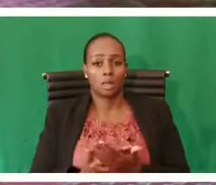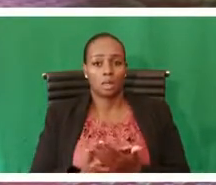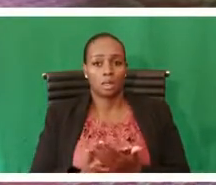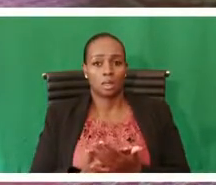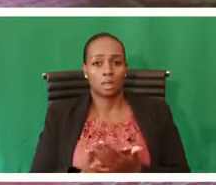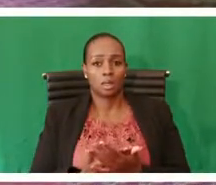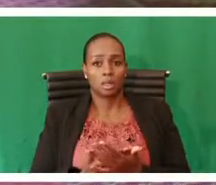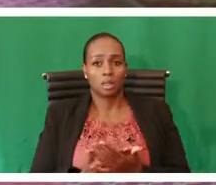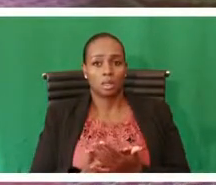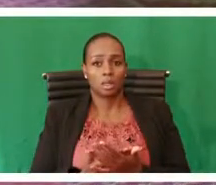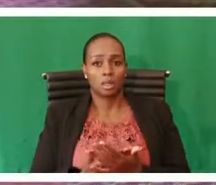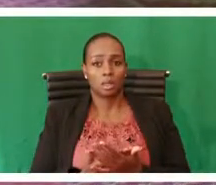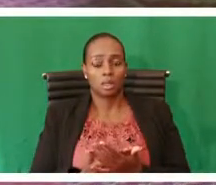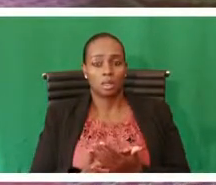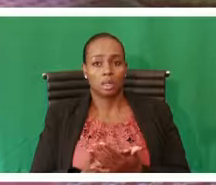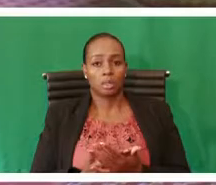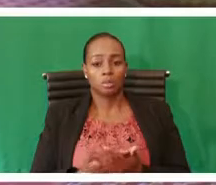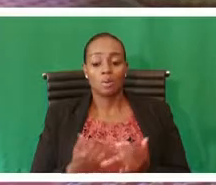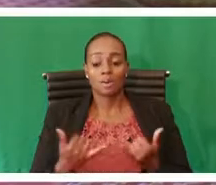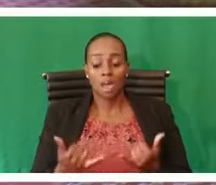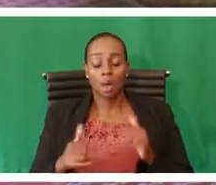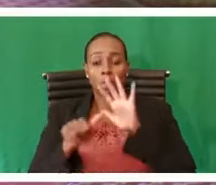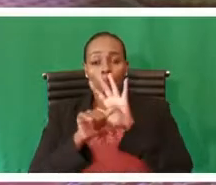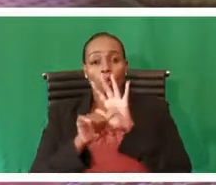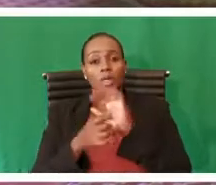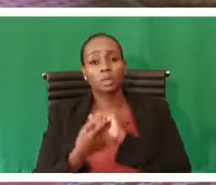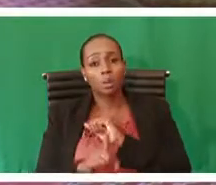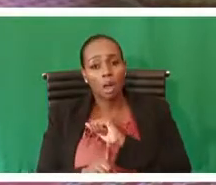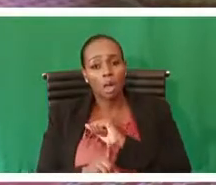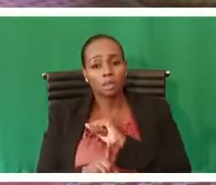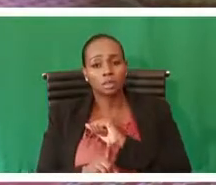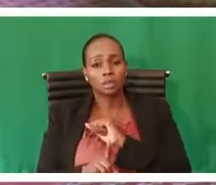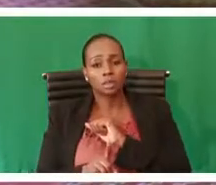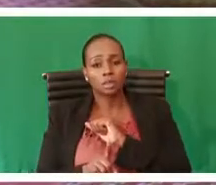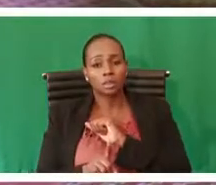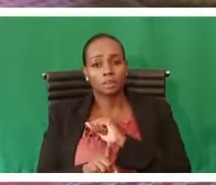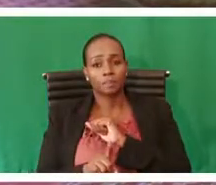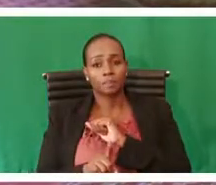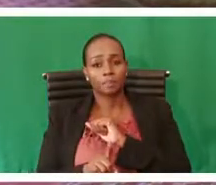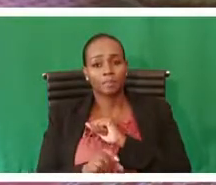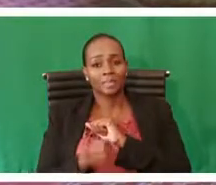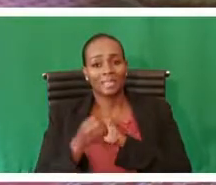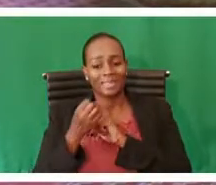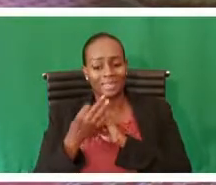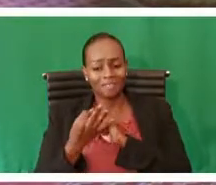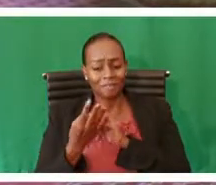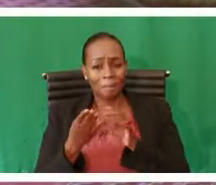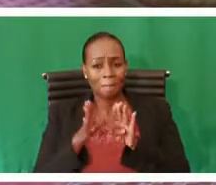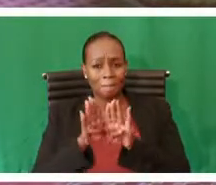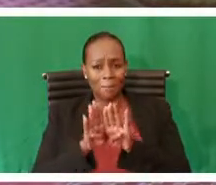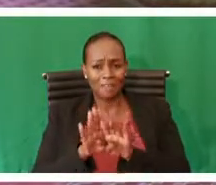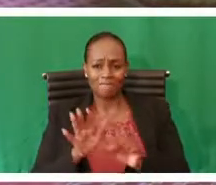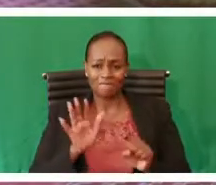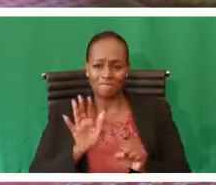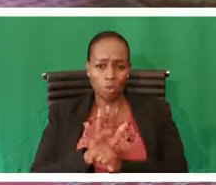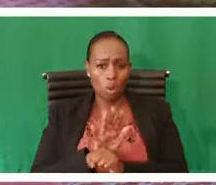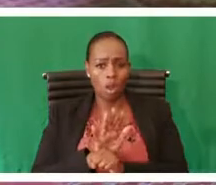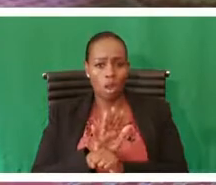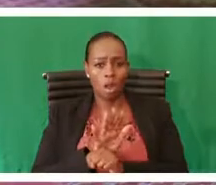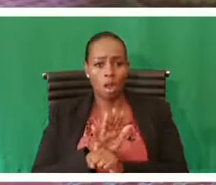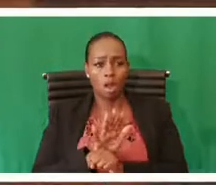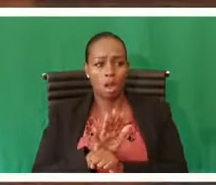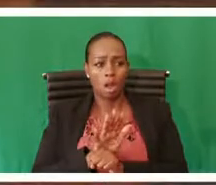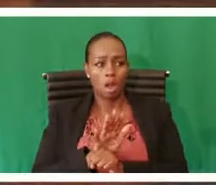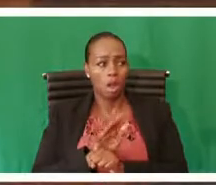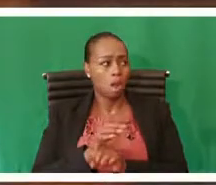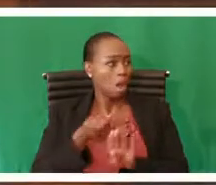So what is important is that if we go to hard lockdown, obviously you would understand